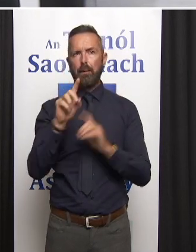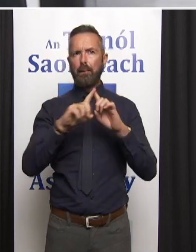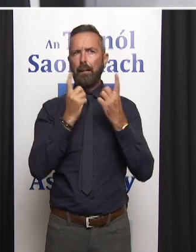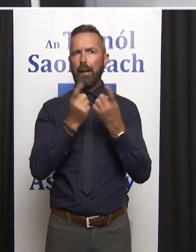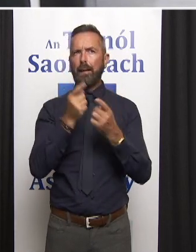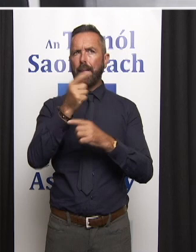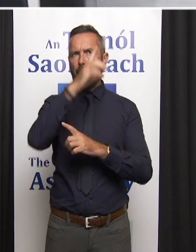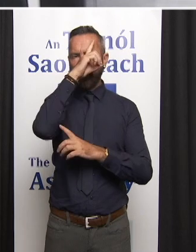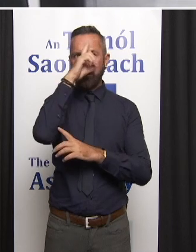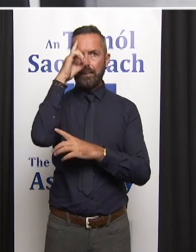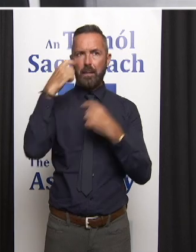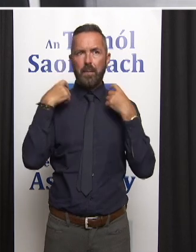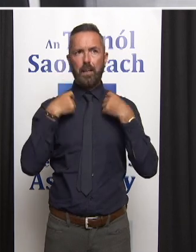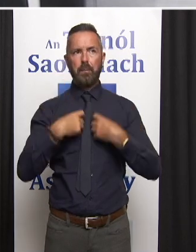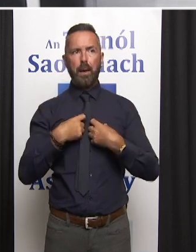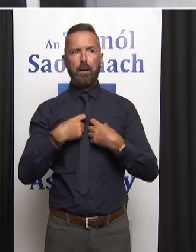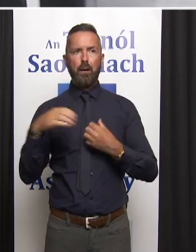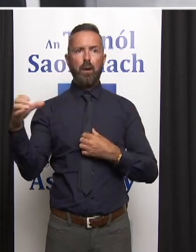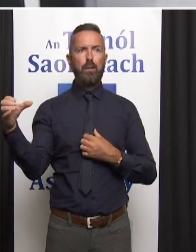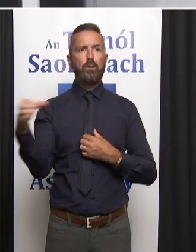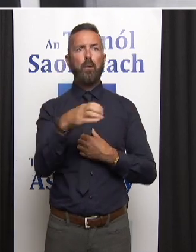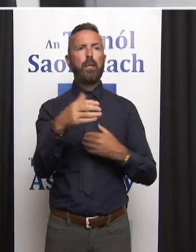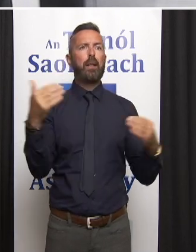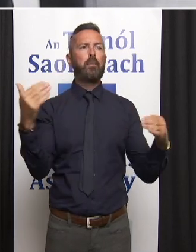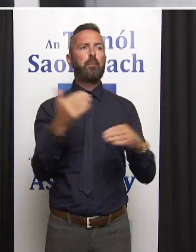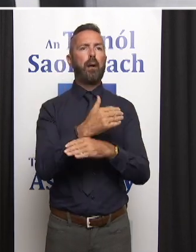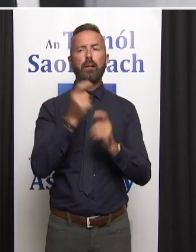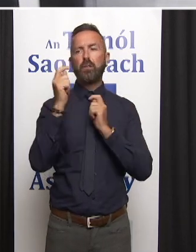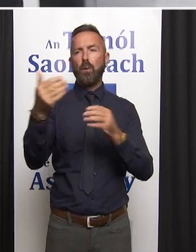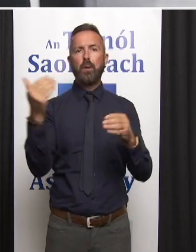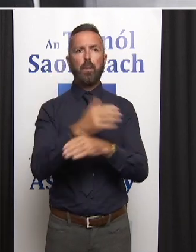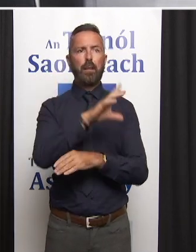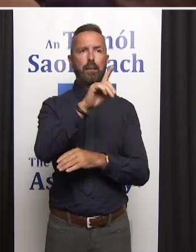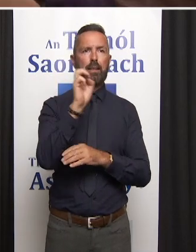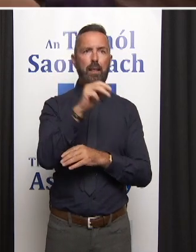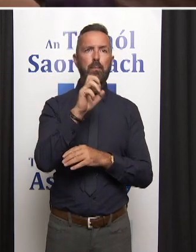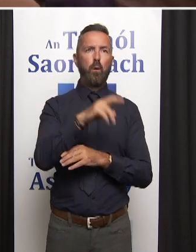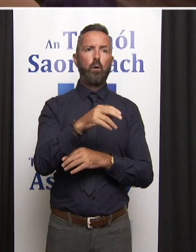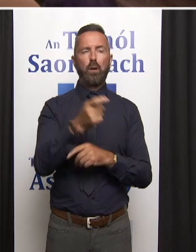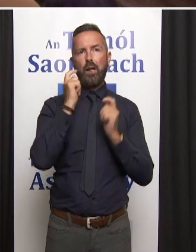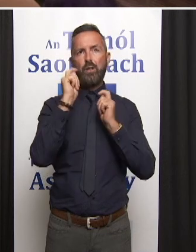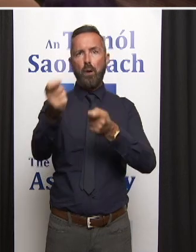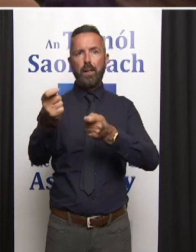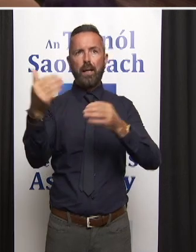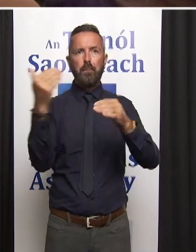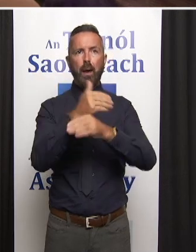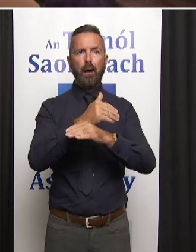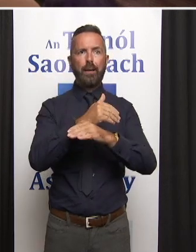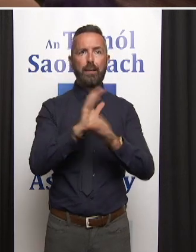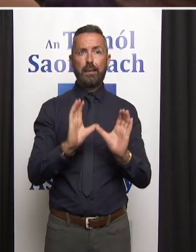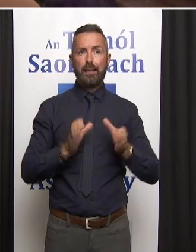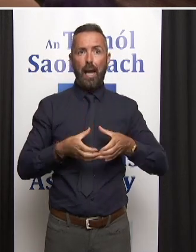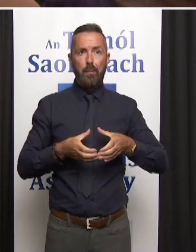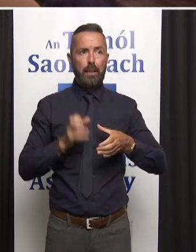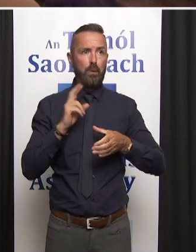mayor nominated by the directly elected mayor? Is it nominated by the cabinet? Is it nominated